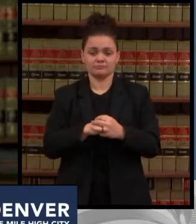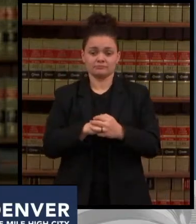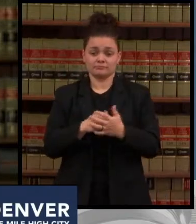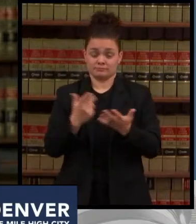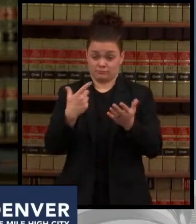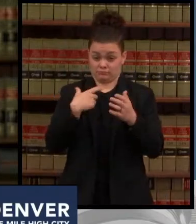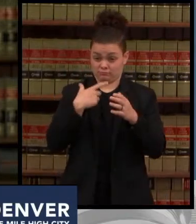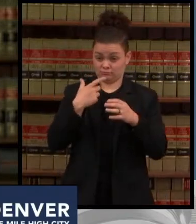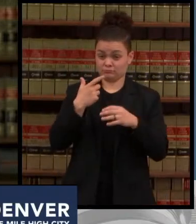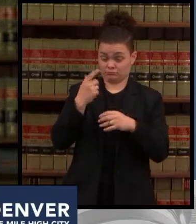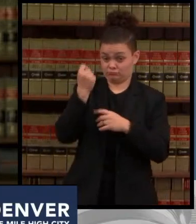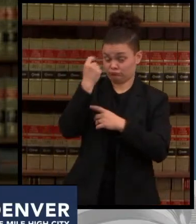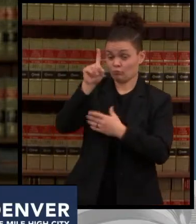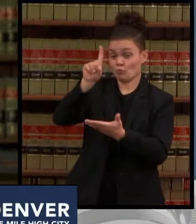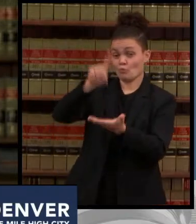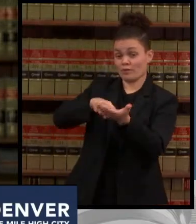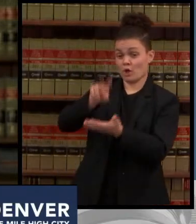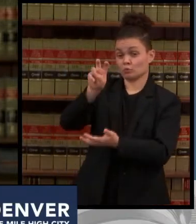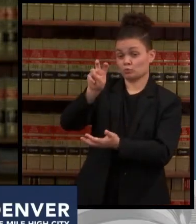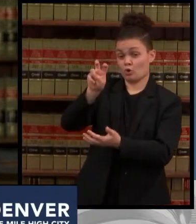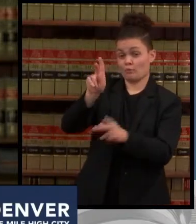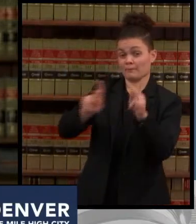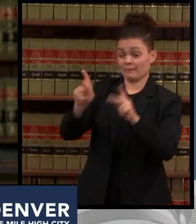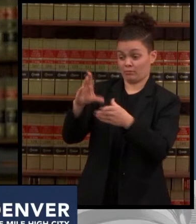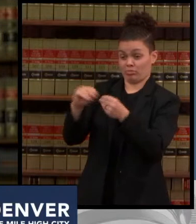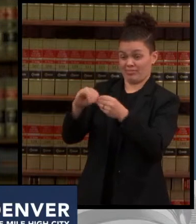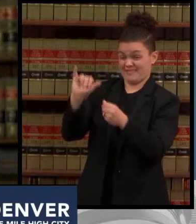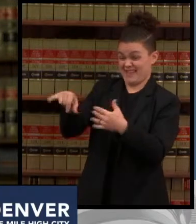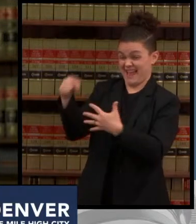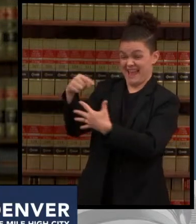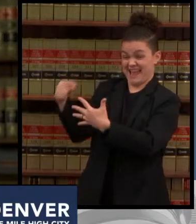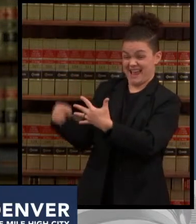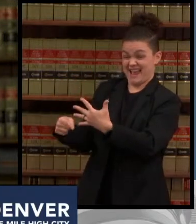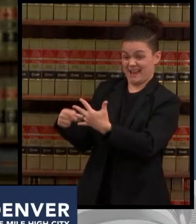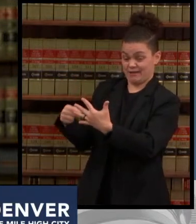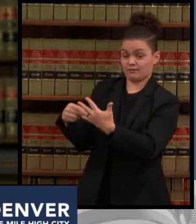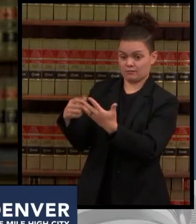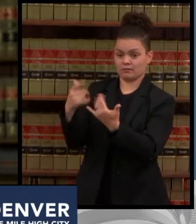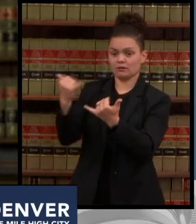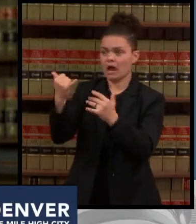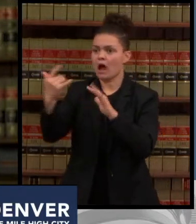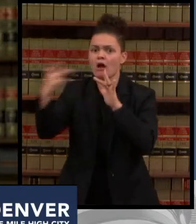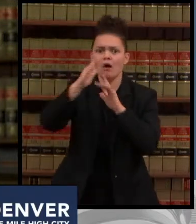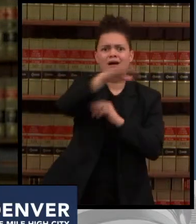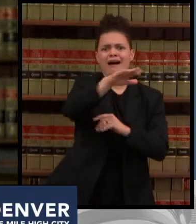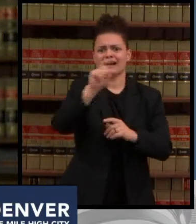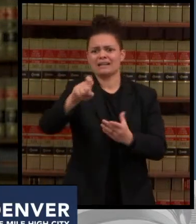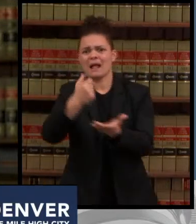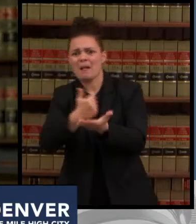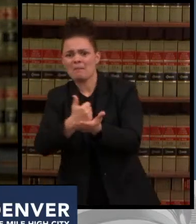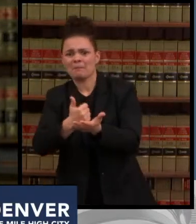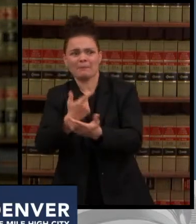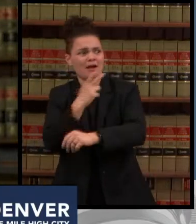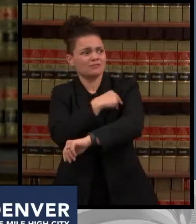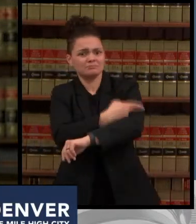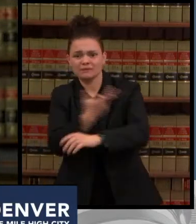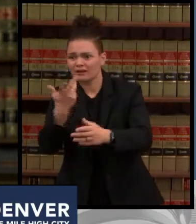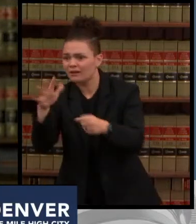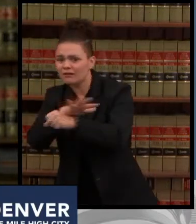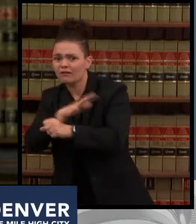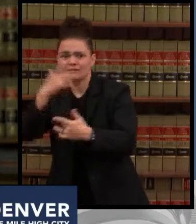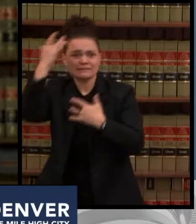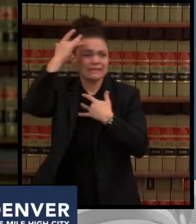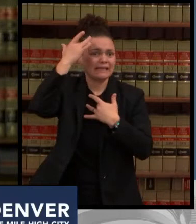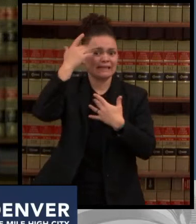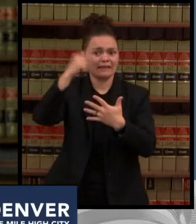that said those things and now are reaching out for help in hospital systems because they're too ill, they're having